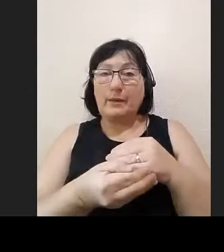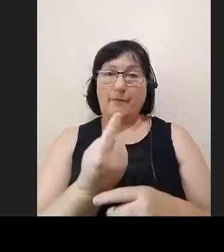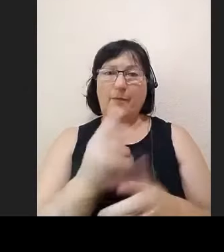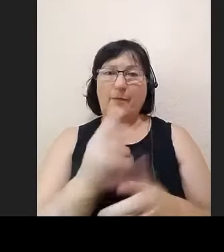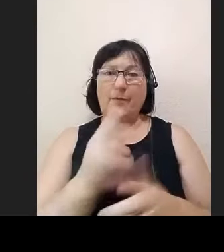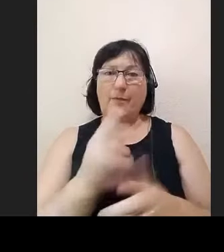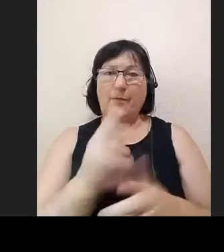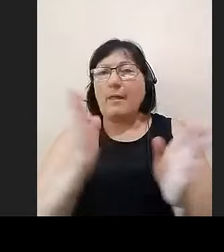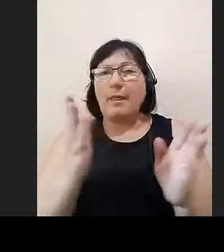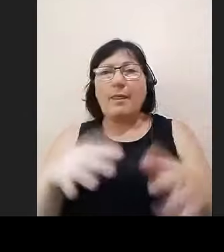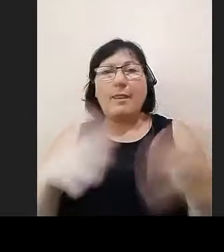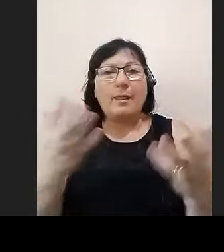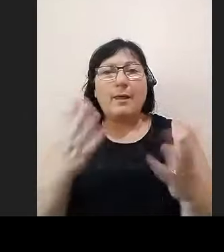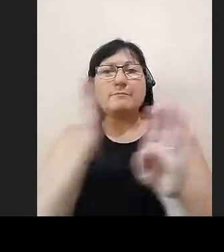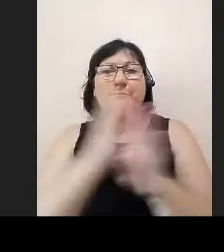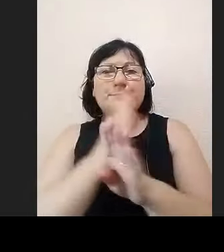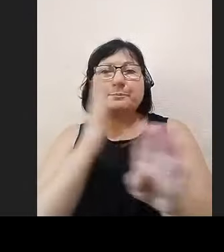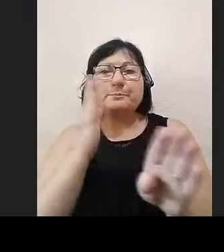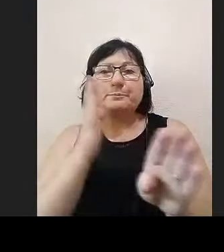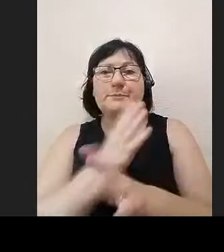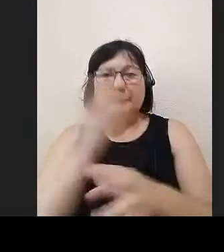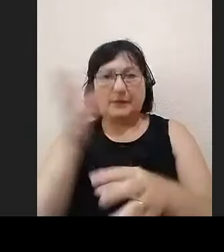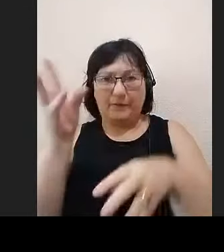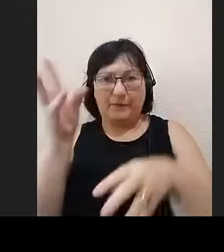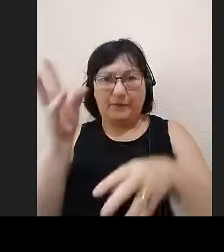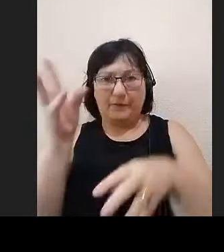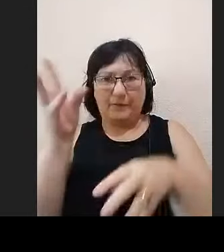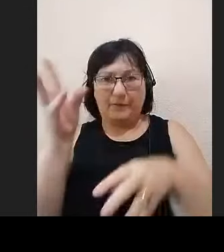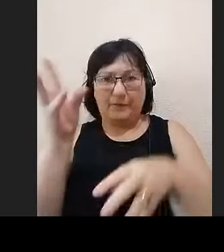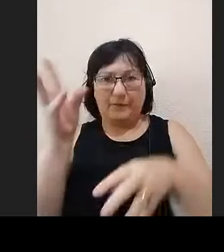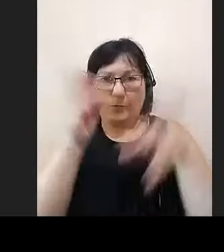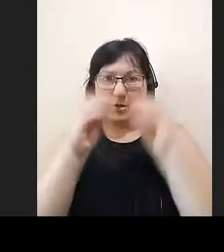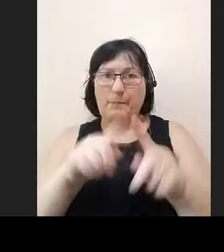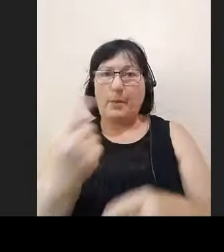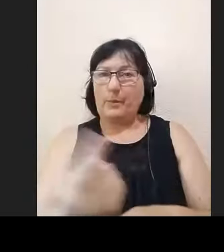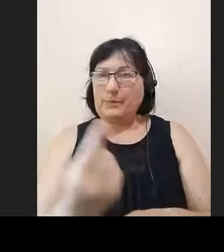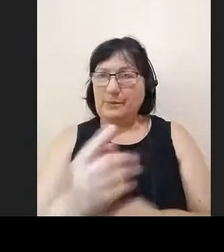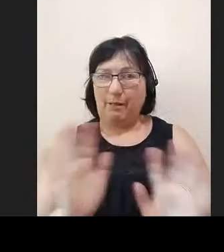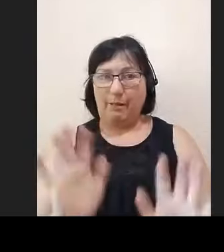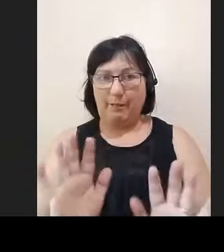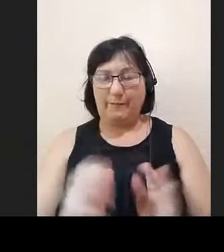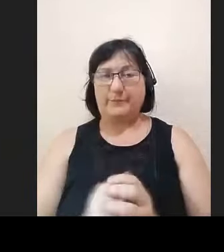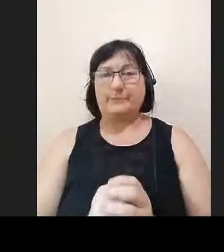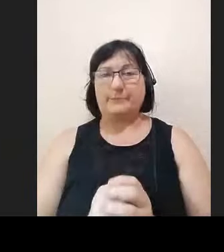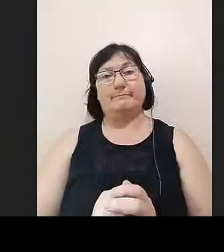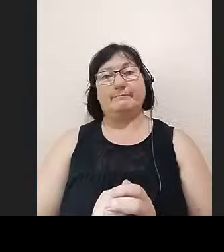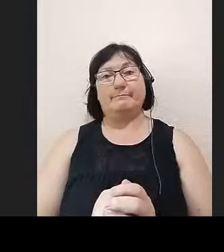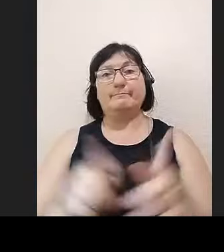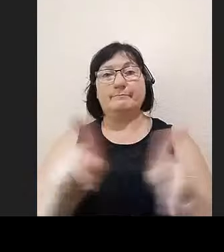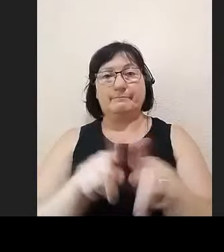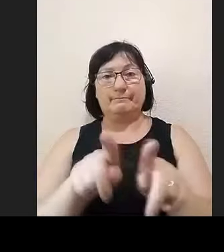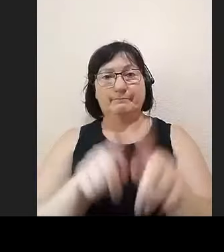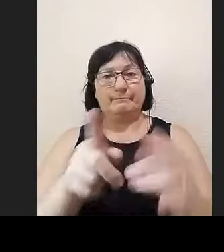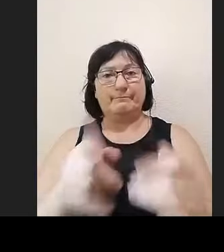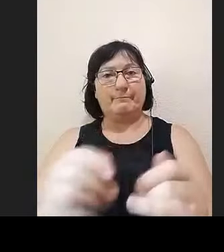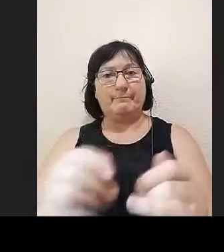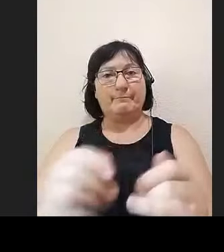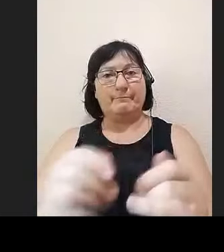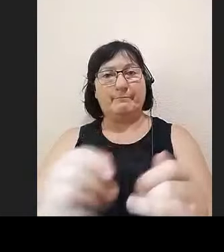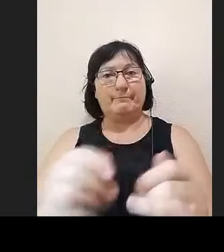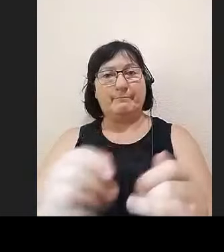platform. You will also be invited to participate in a short survey at the end